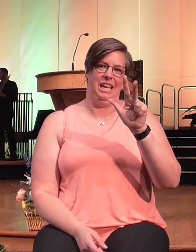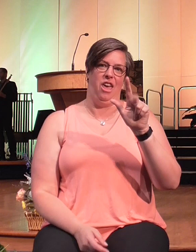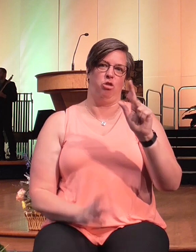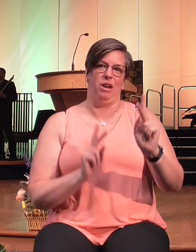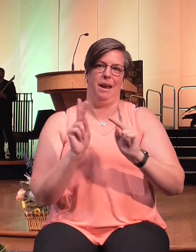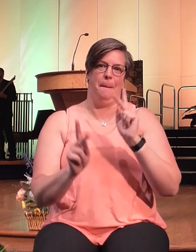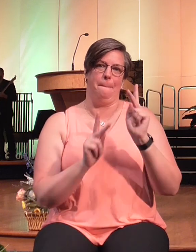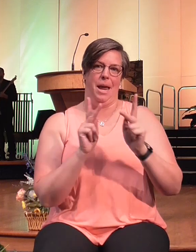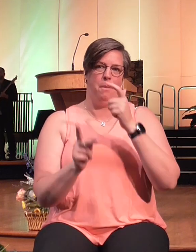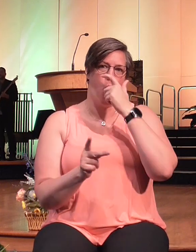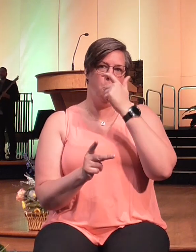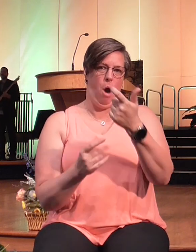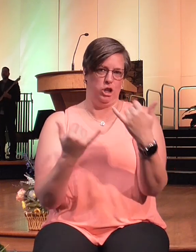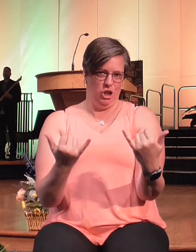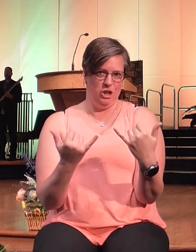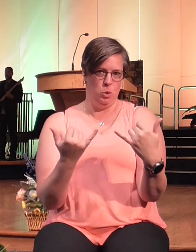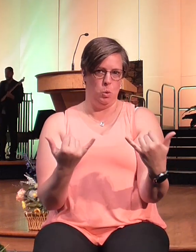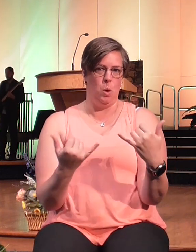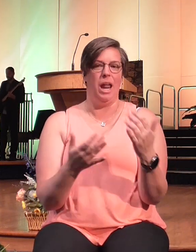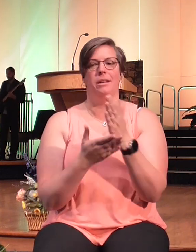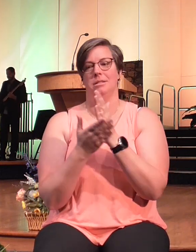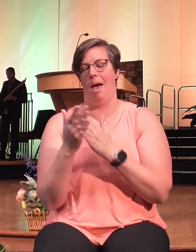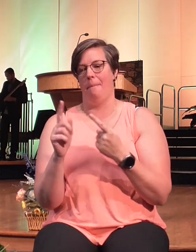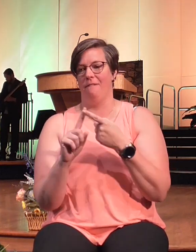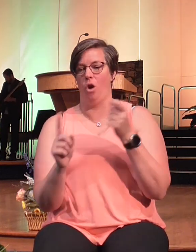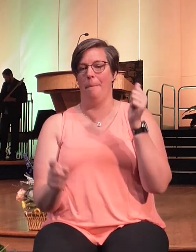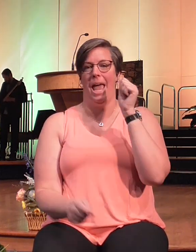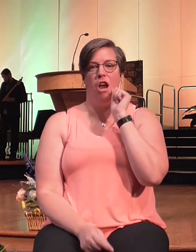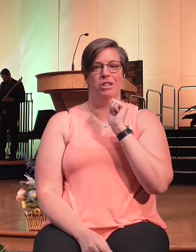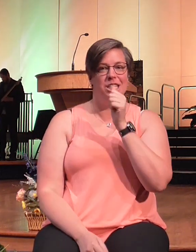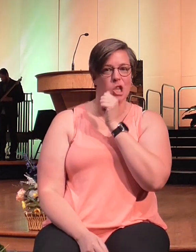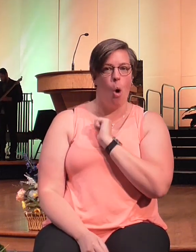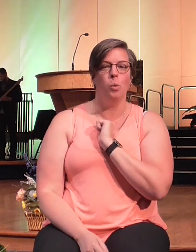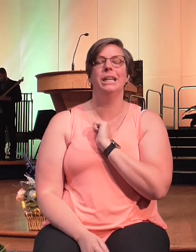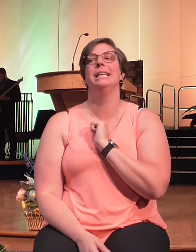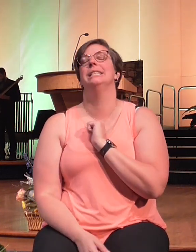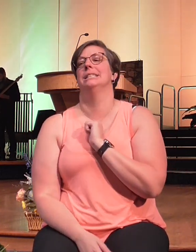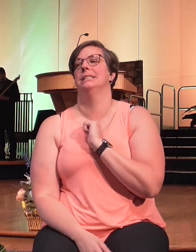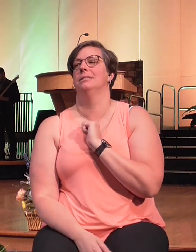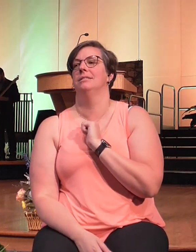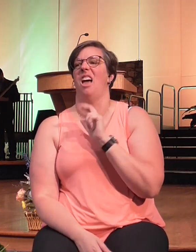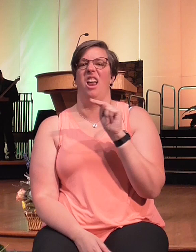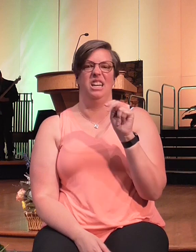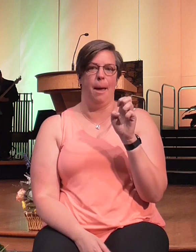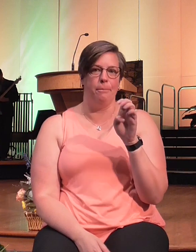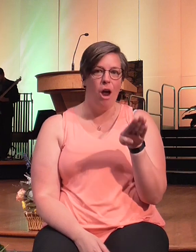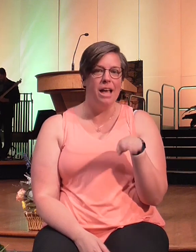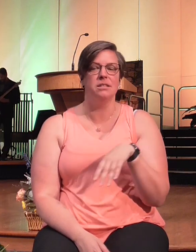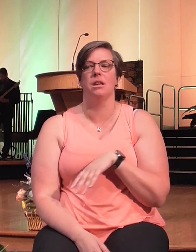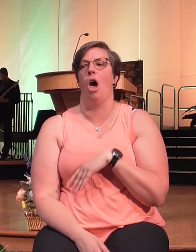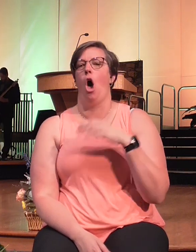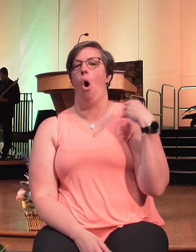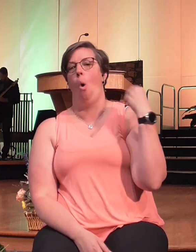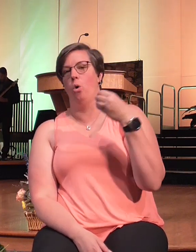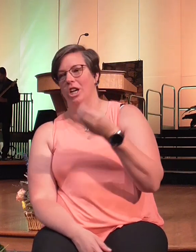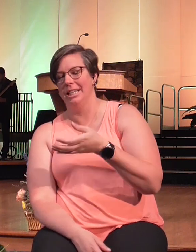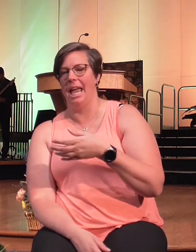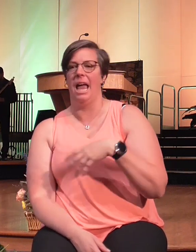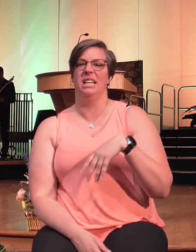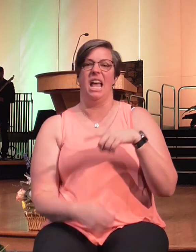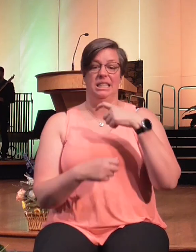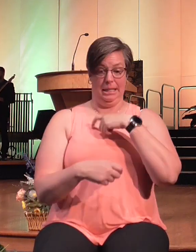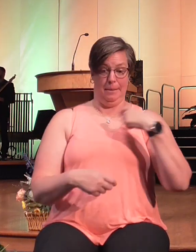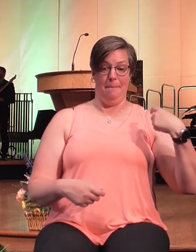watching online today, and some of them are from Arizona, the Zonies, Nebraska, Oregon, Spain,